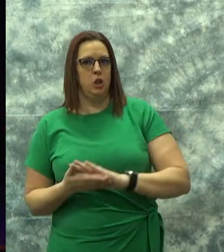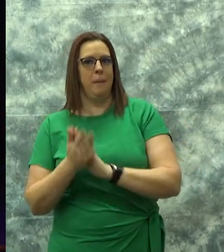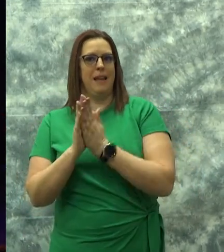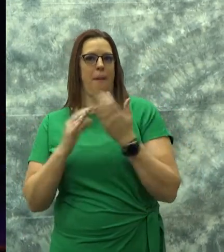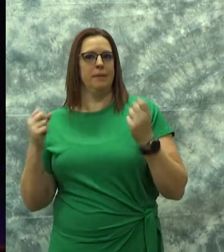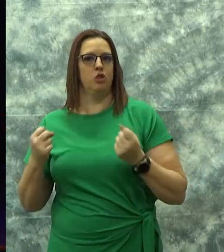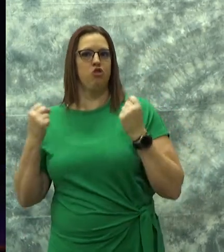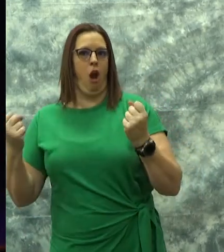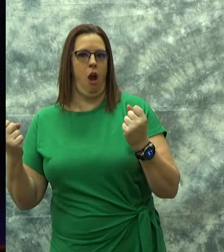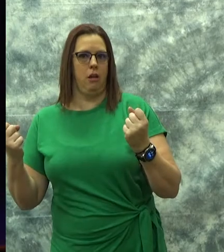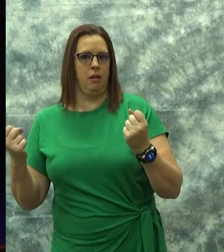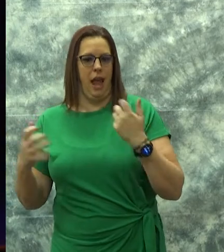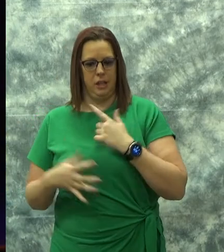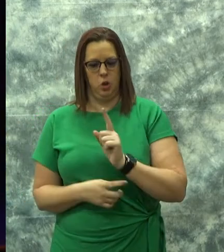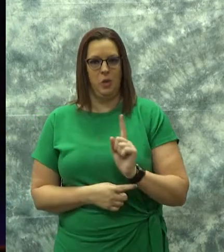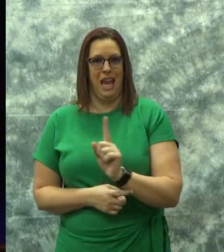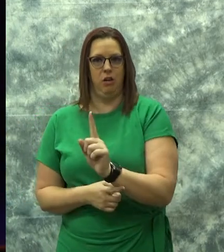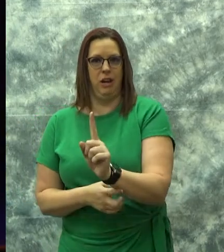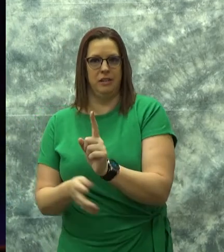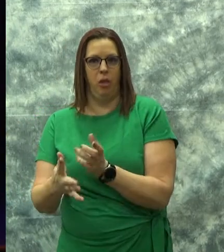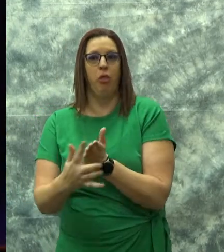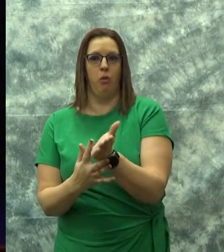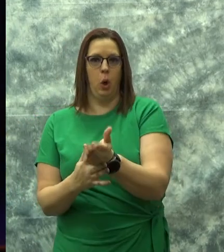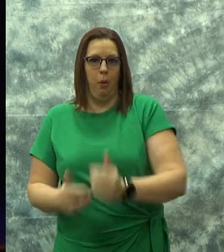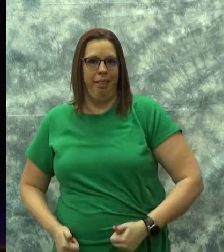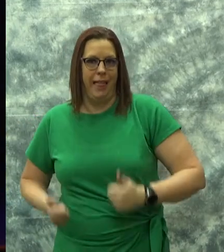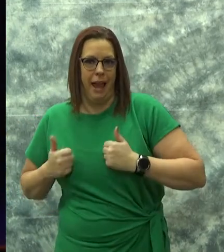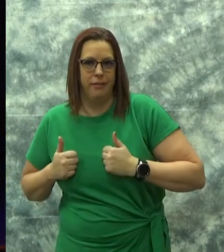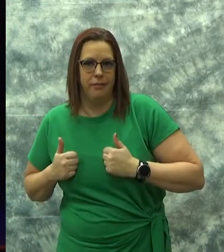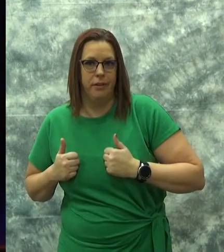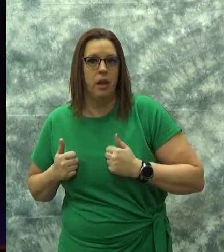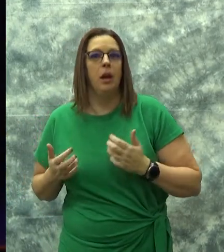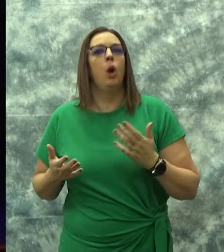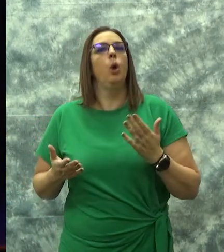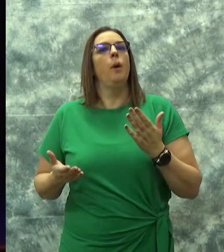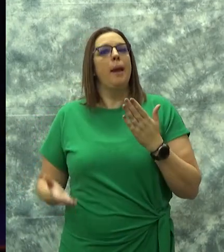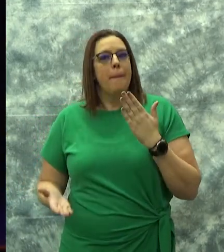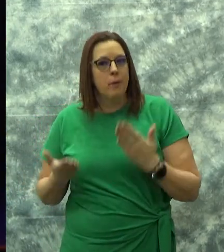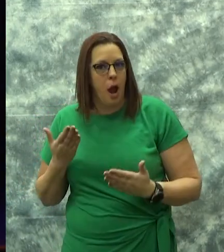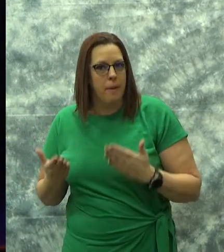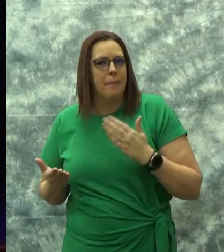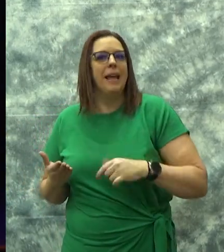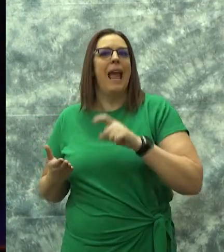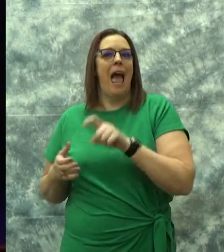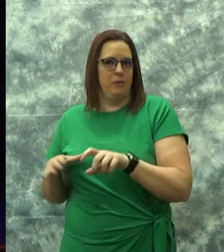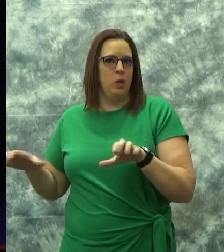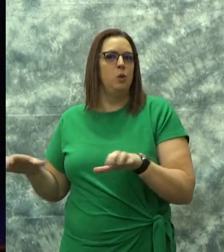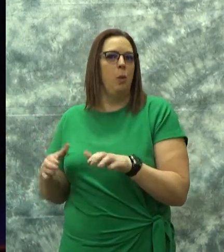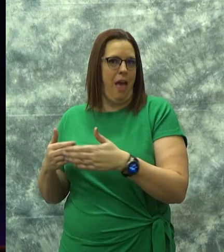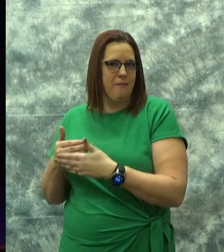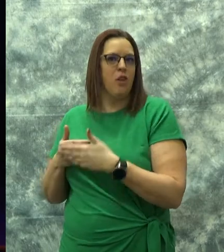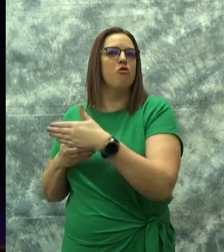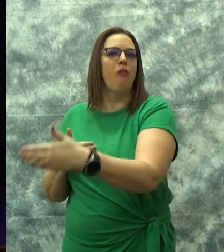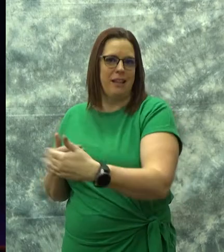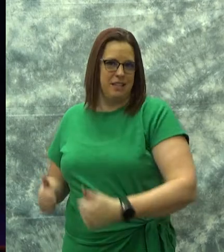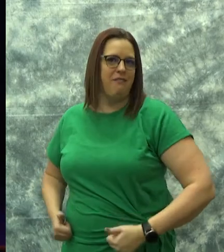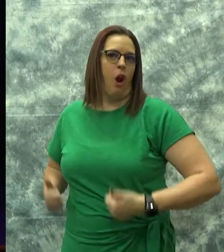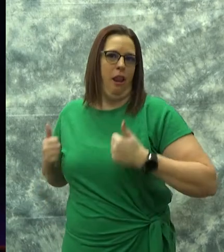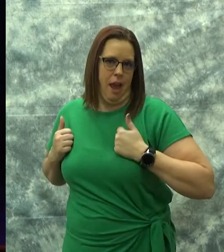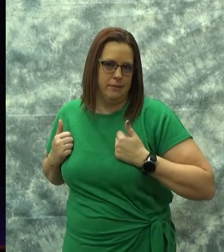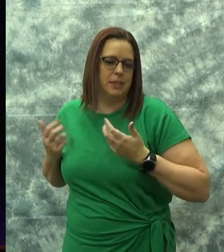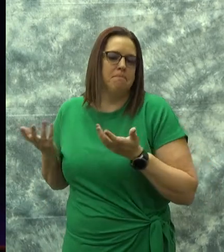it to be strong and to carry us through this life, and that we'll probably have to do that for the rest of our lives to